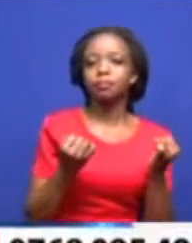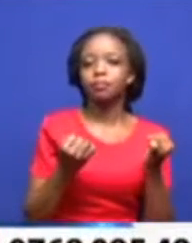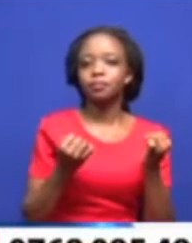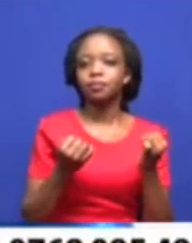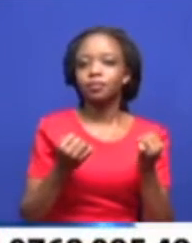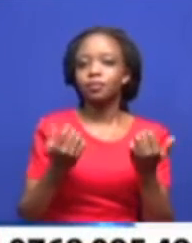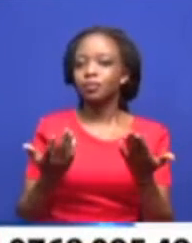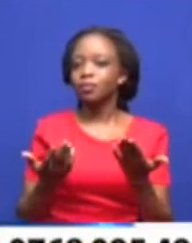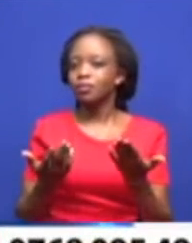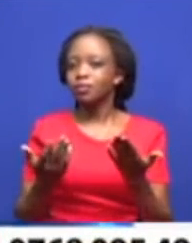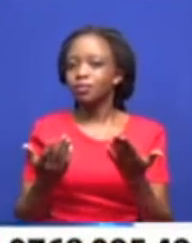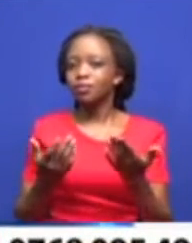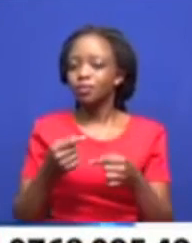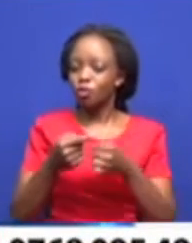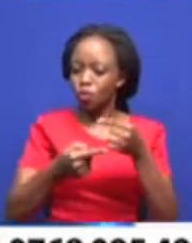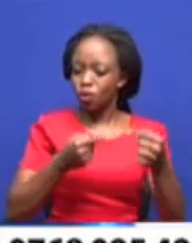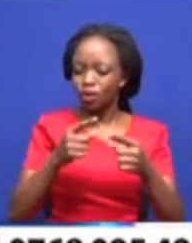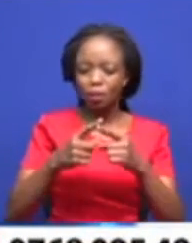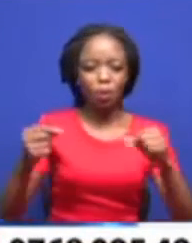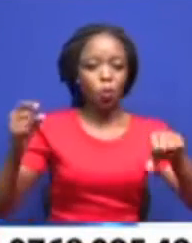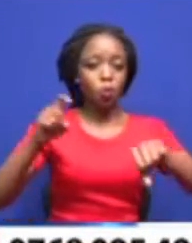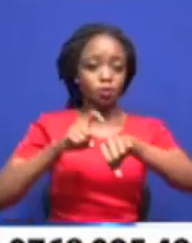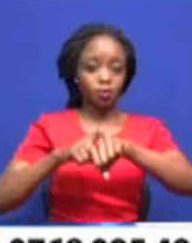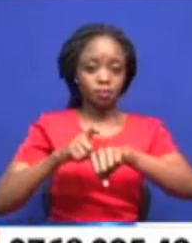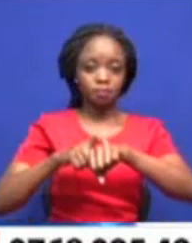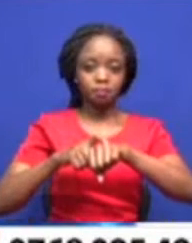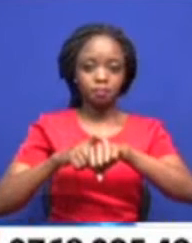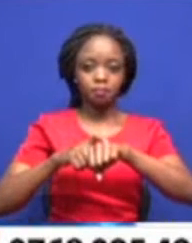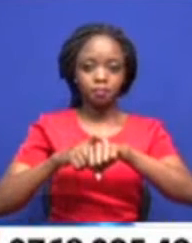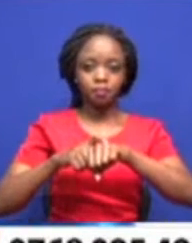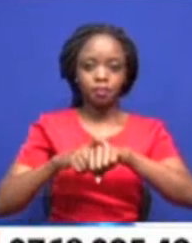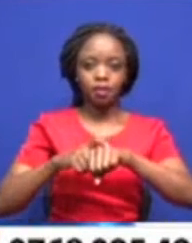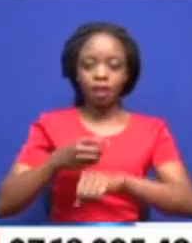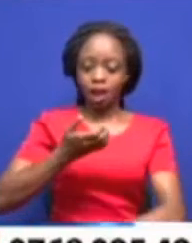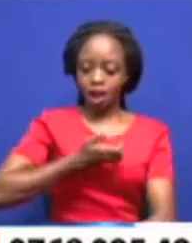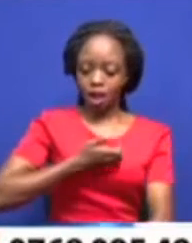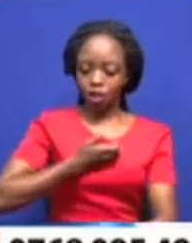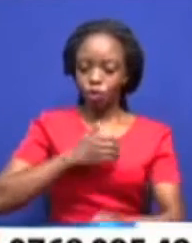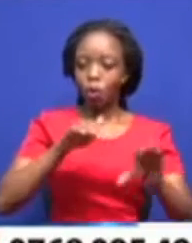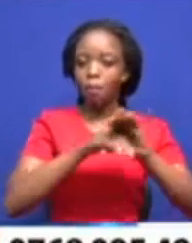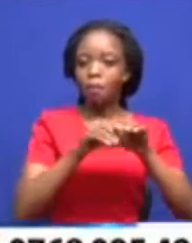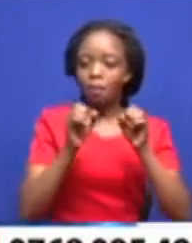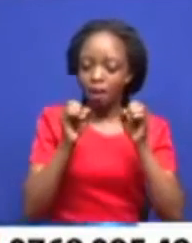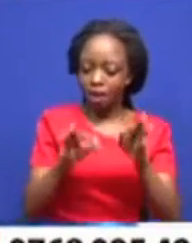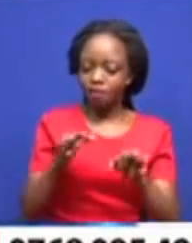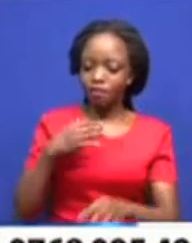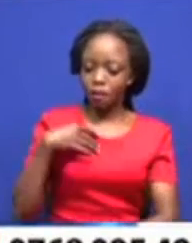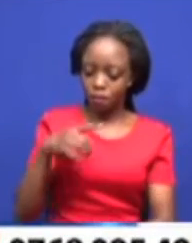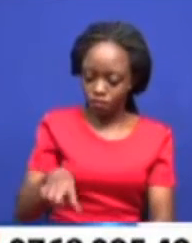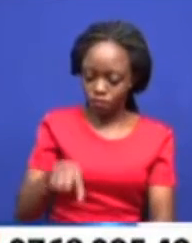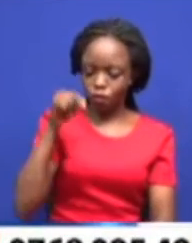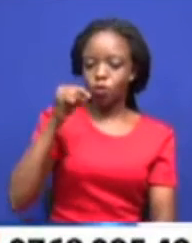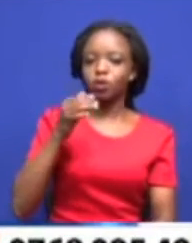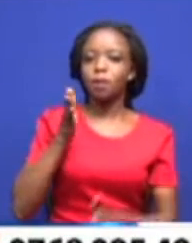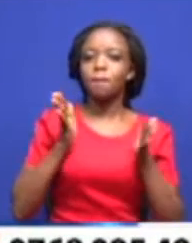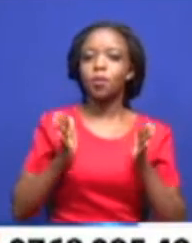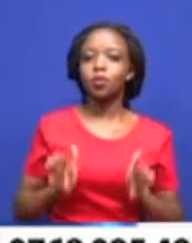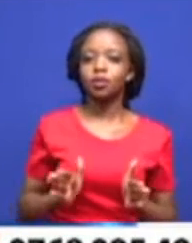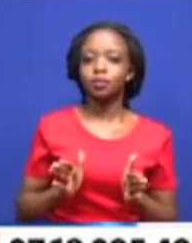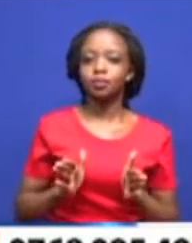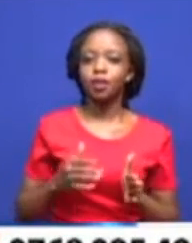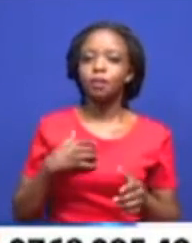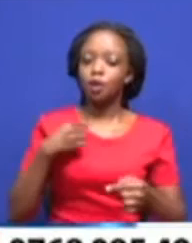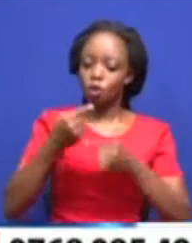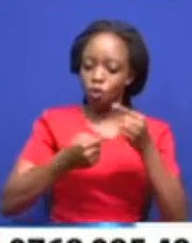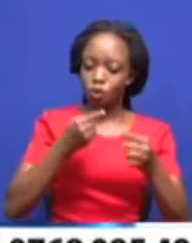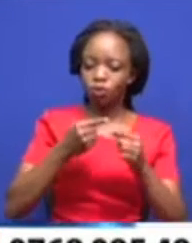for quite long time. As a council member, if I'm elected, I will continue holding